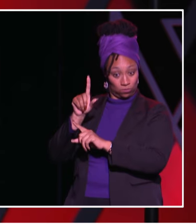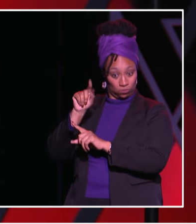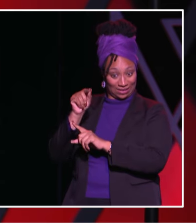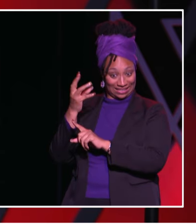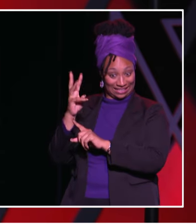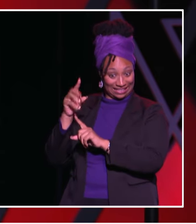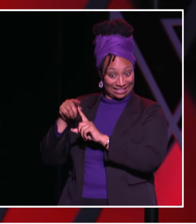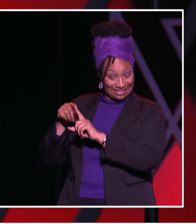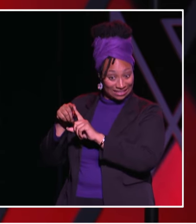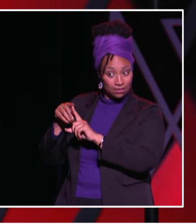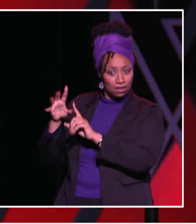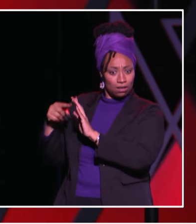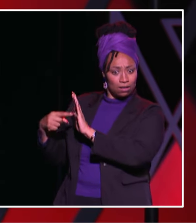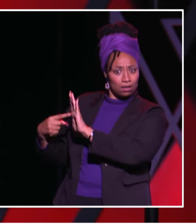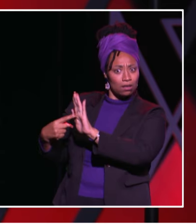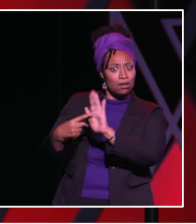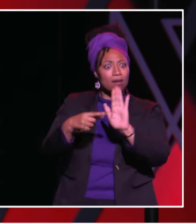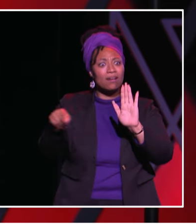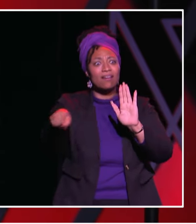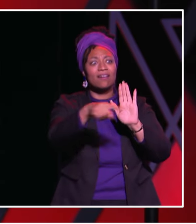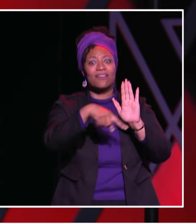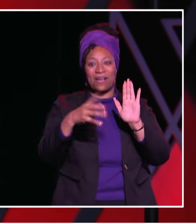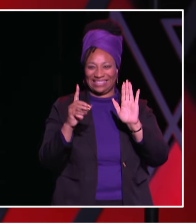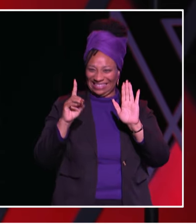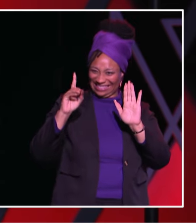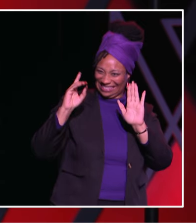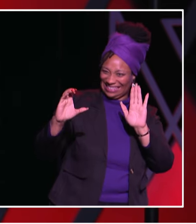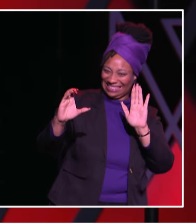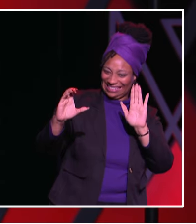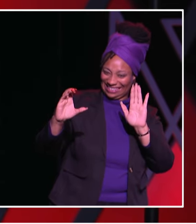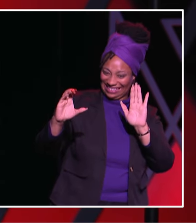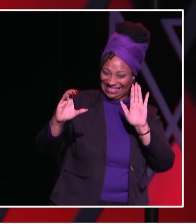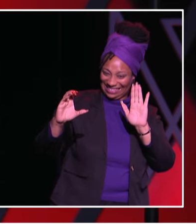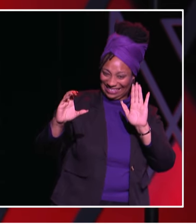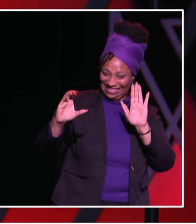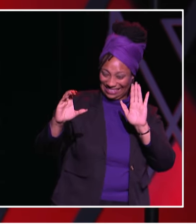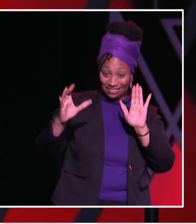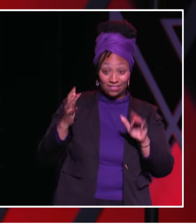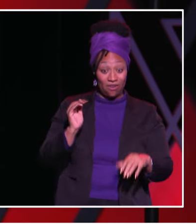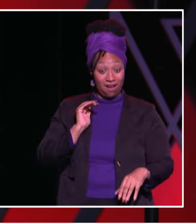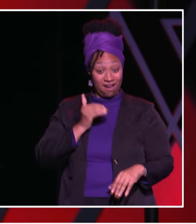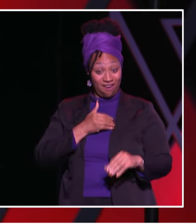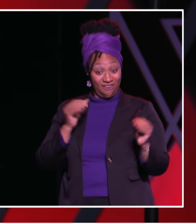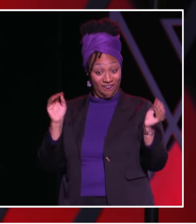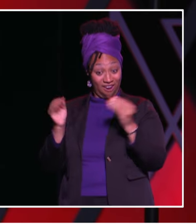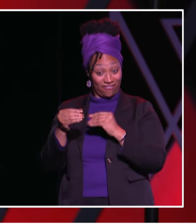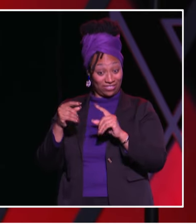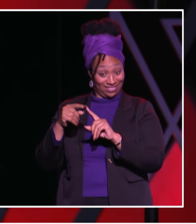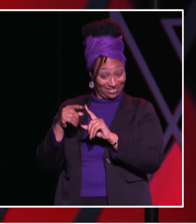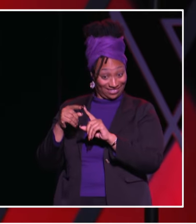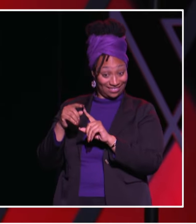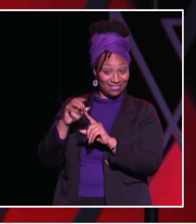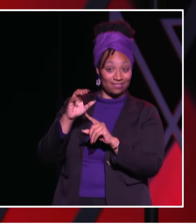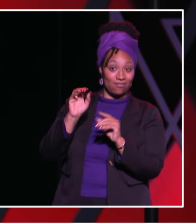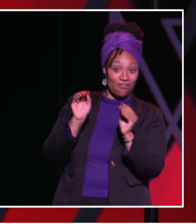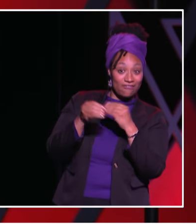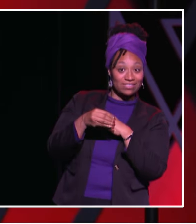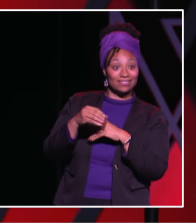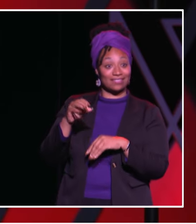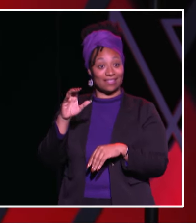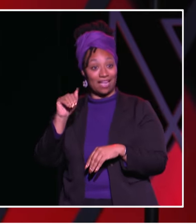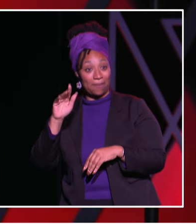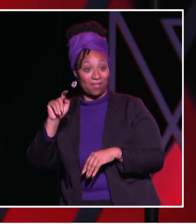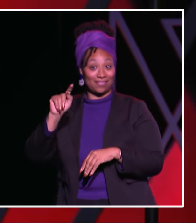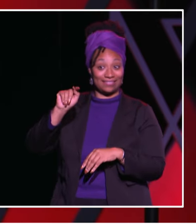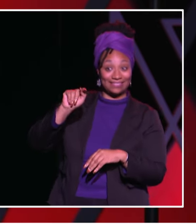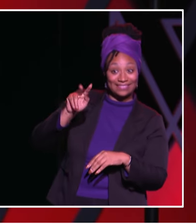On behalf of the award-winning D.C. Office of Cable Television, Film, Music, and Entertainment, thank you